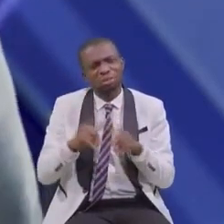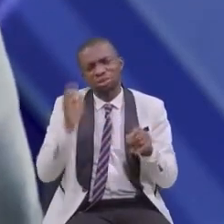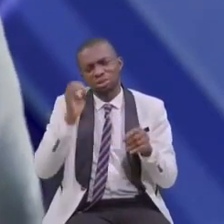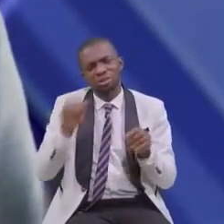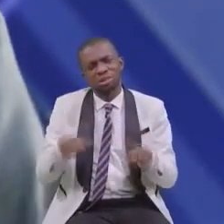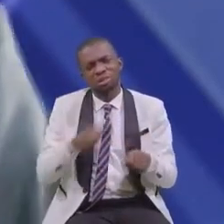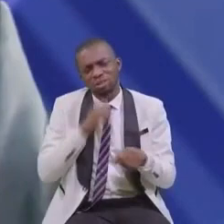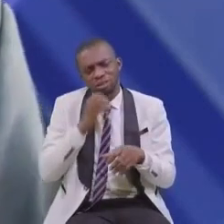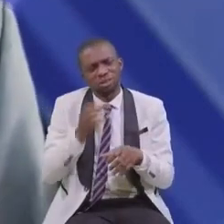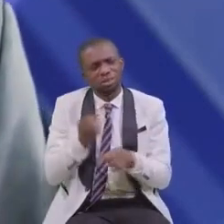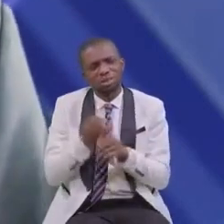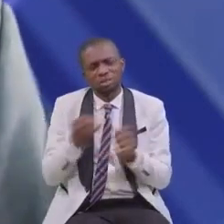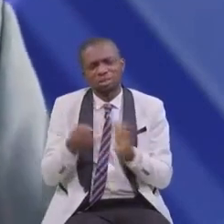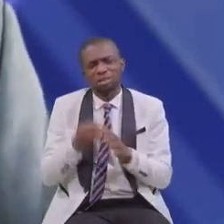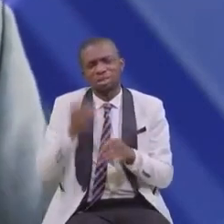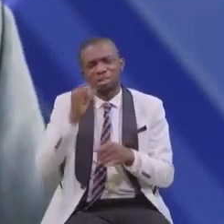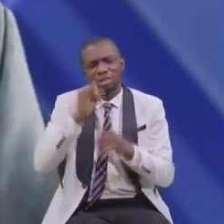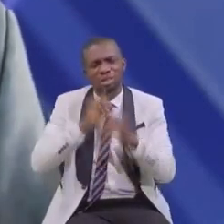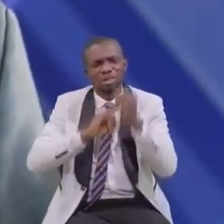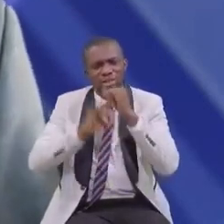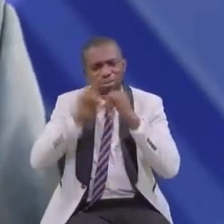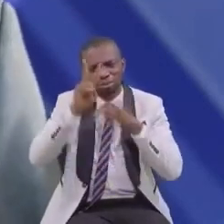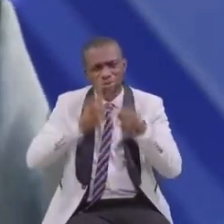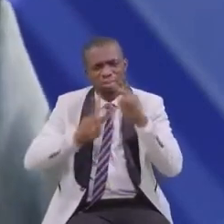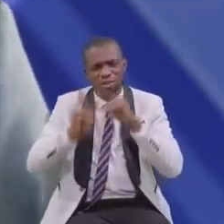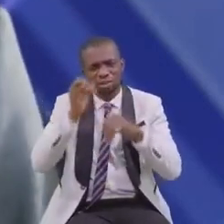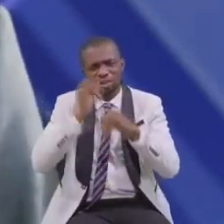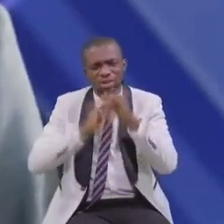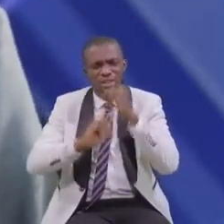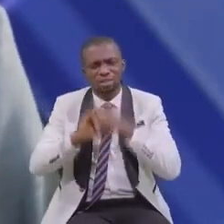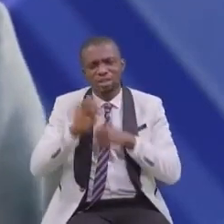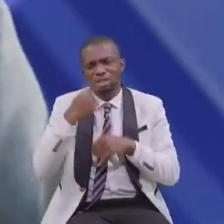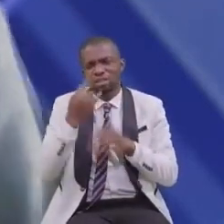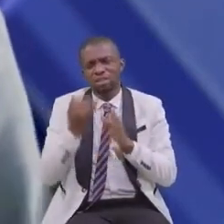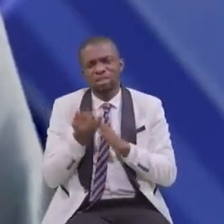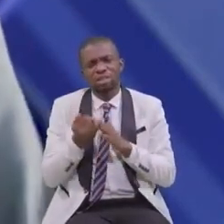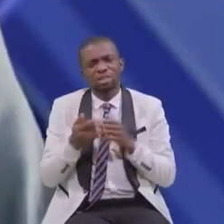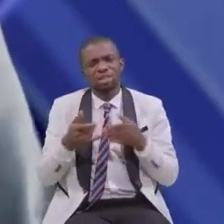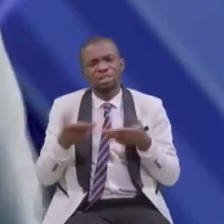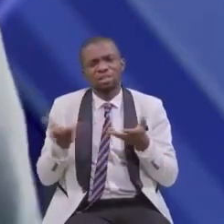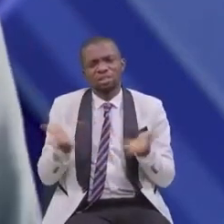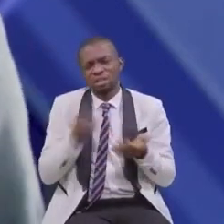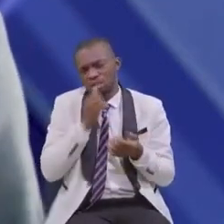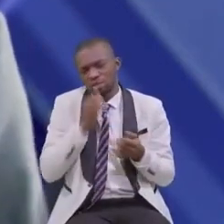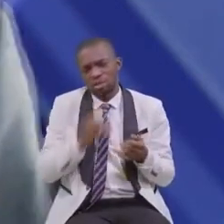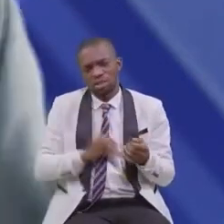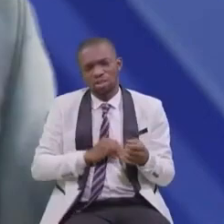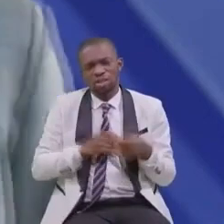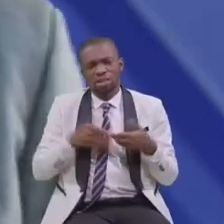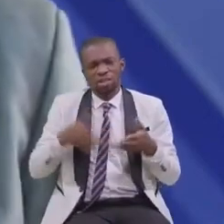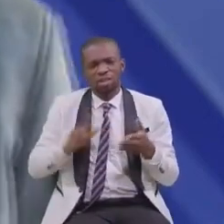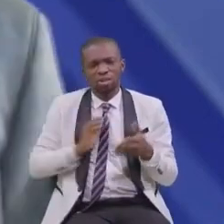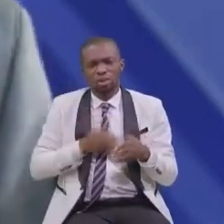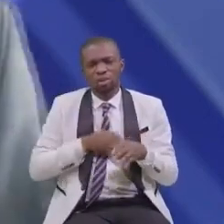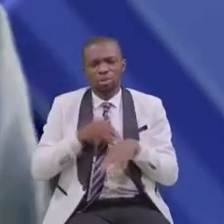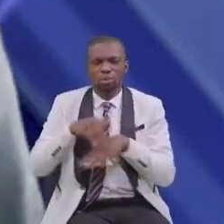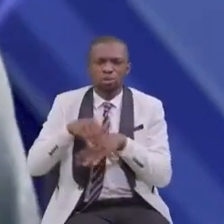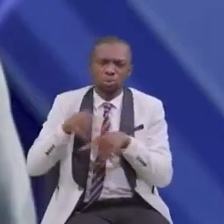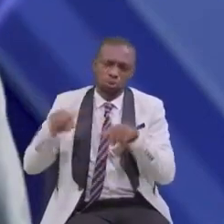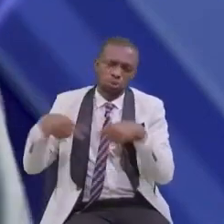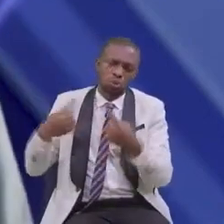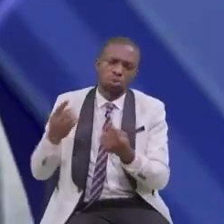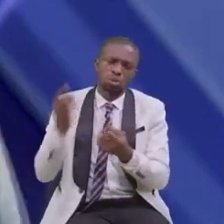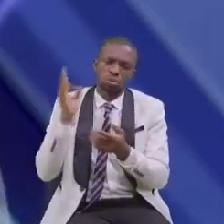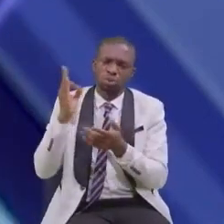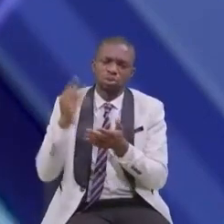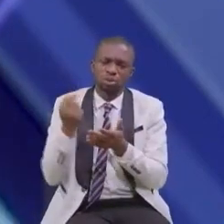Isaiah said, here am I, send me. Let us go with the great commission, heritage of the harvesters. Let us go and